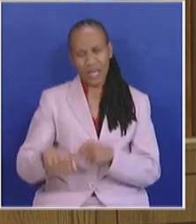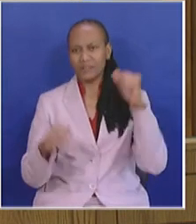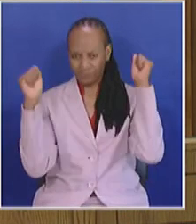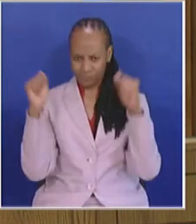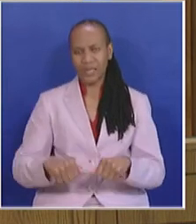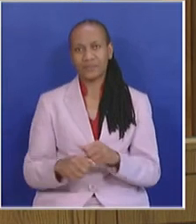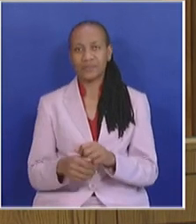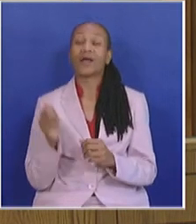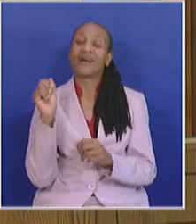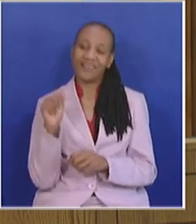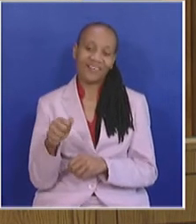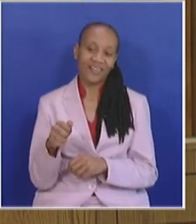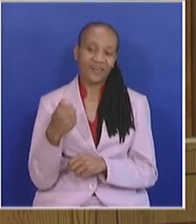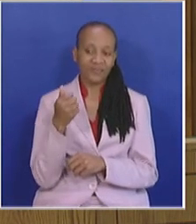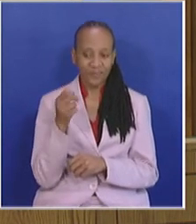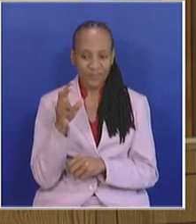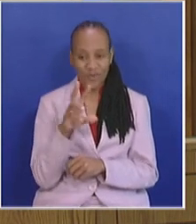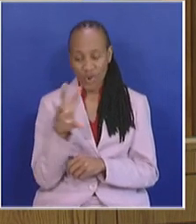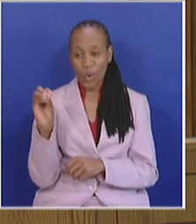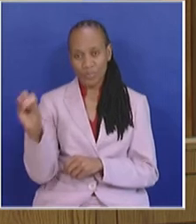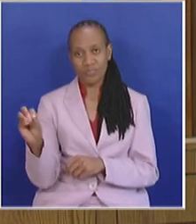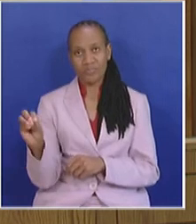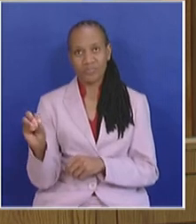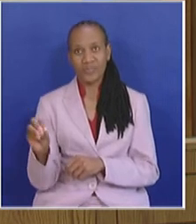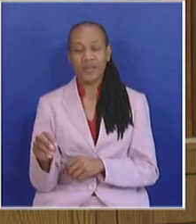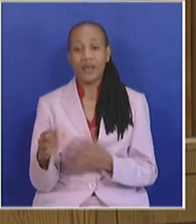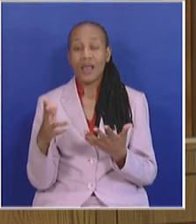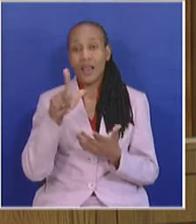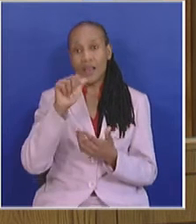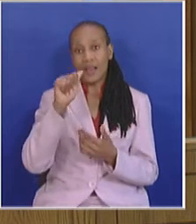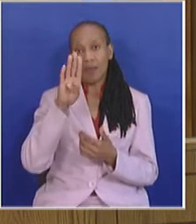There is objection, members. The Honorable Labaskachny.